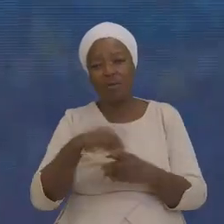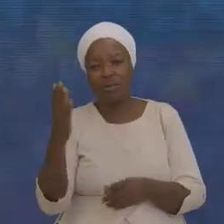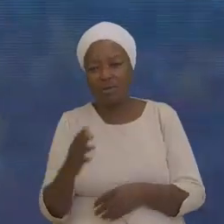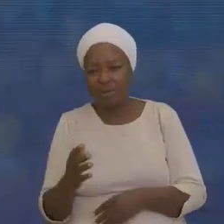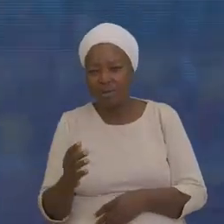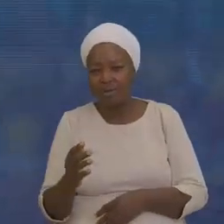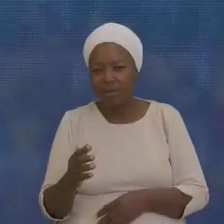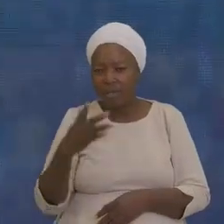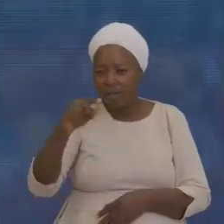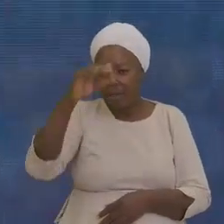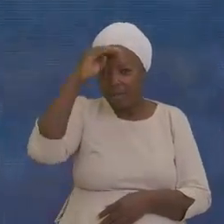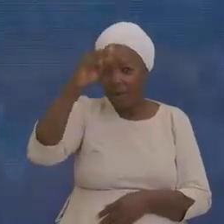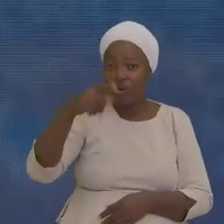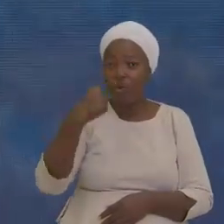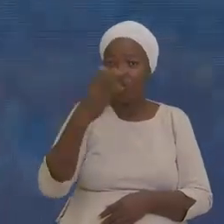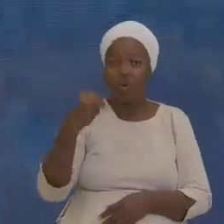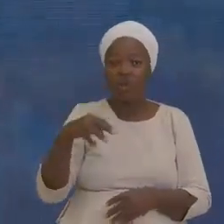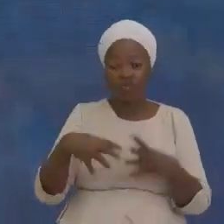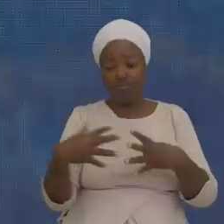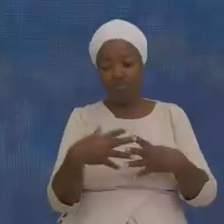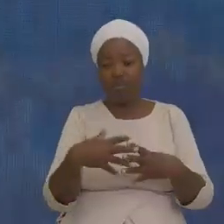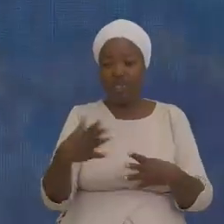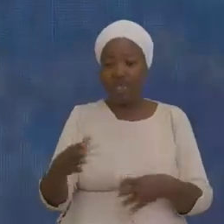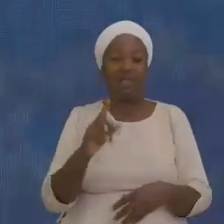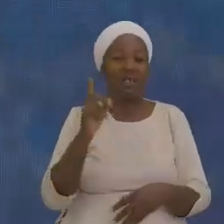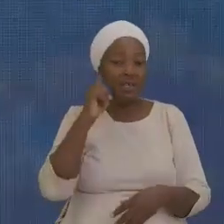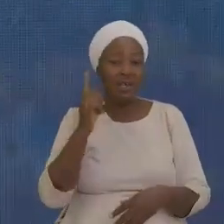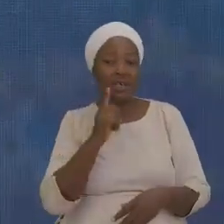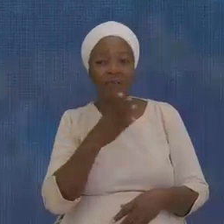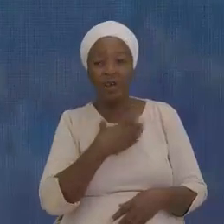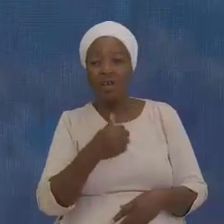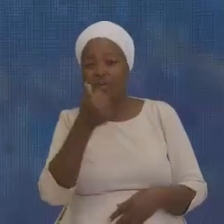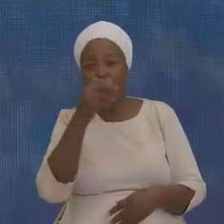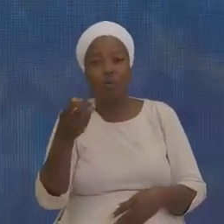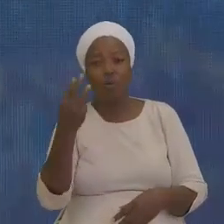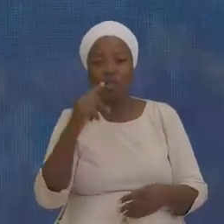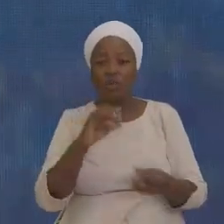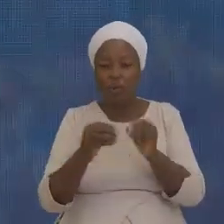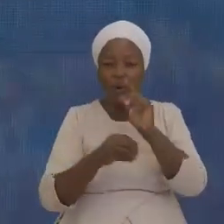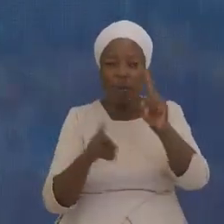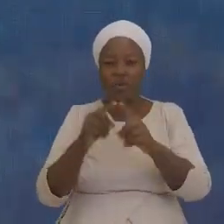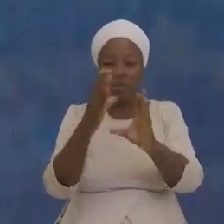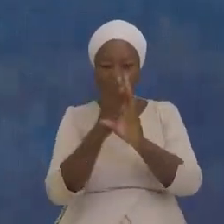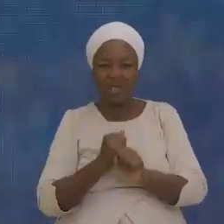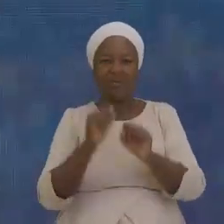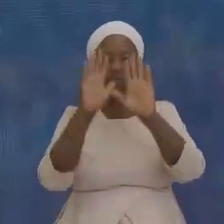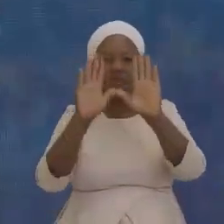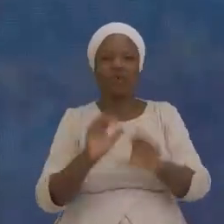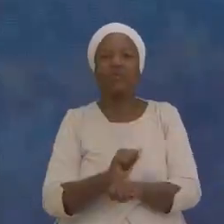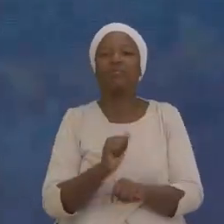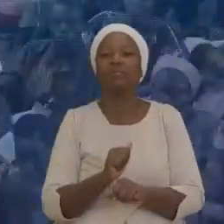The boy who was playing football, deaf and dumb, was the number one to receive miracle.